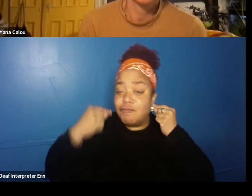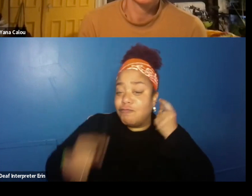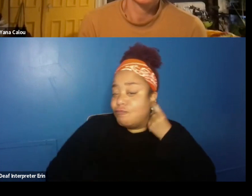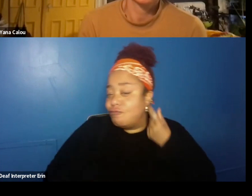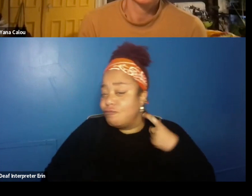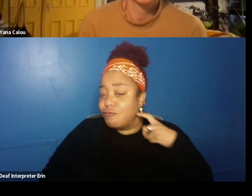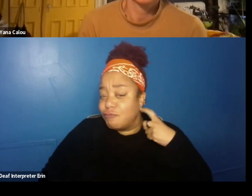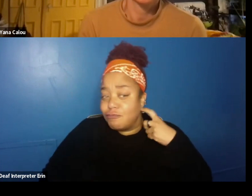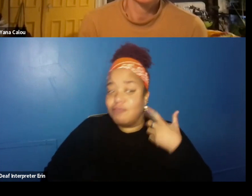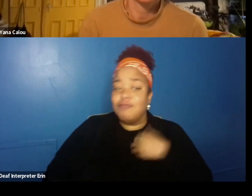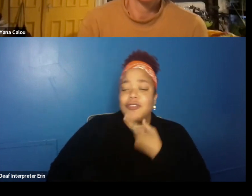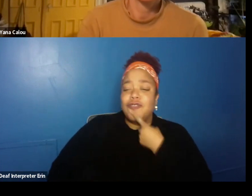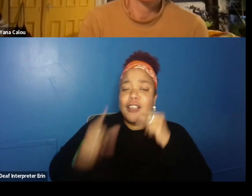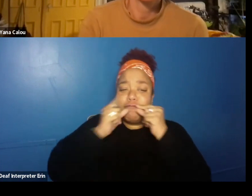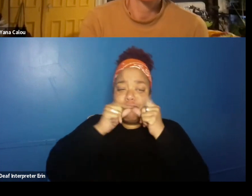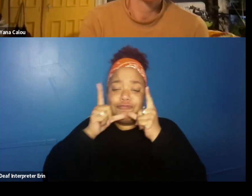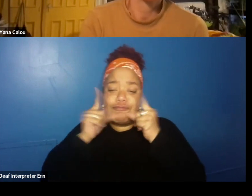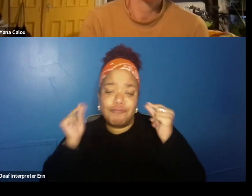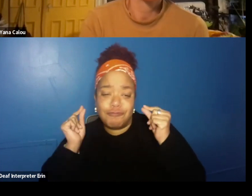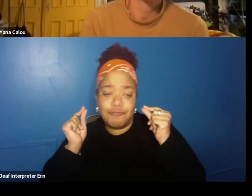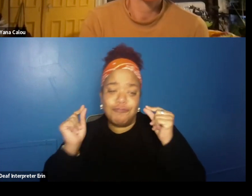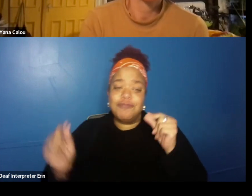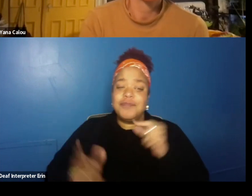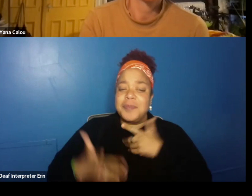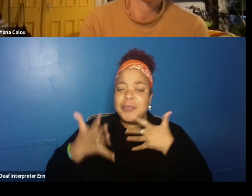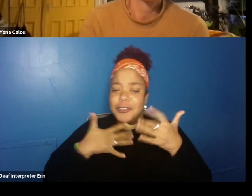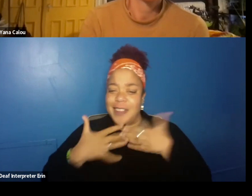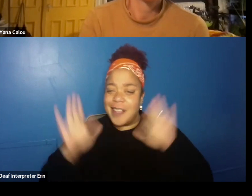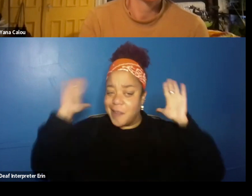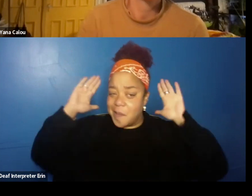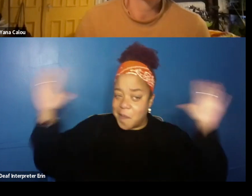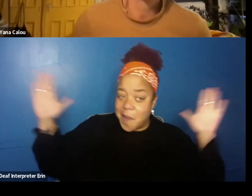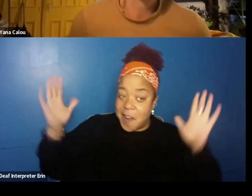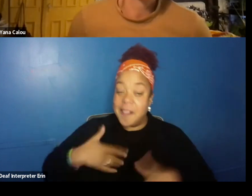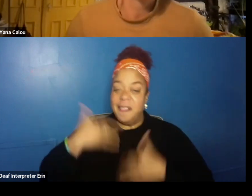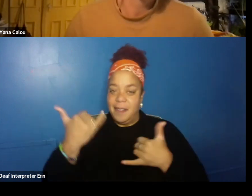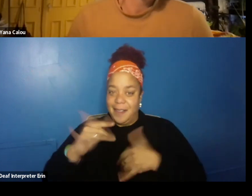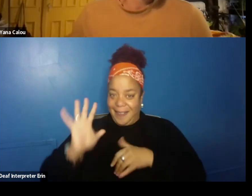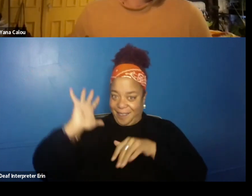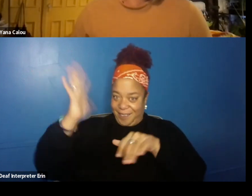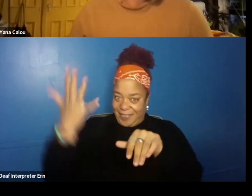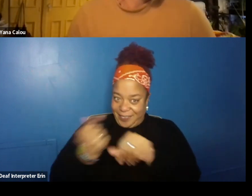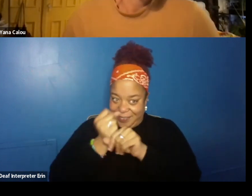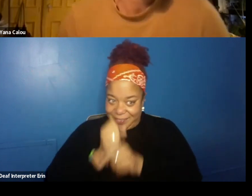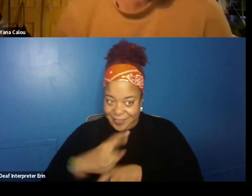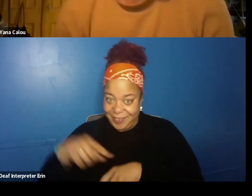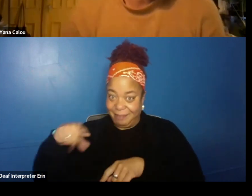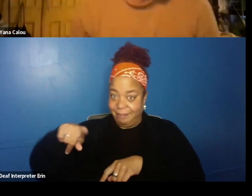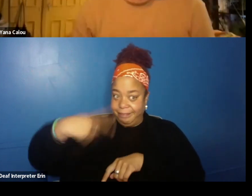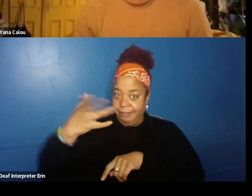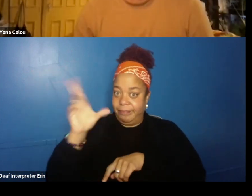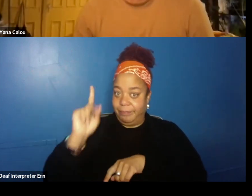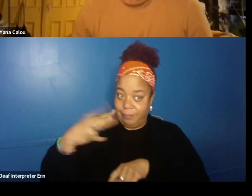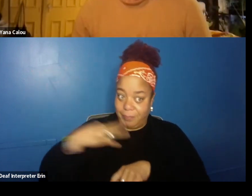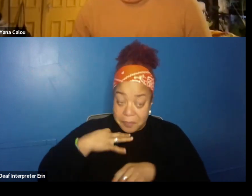wall. I'm a 5th-year PhD candidate in clinical and community psychology at the University